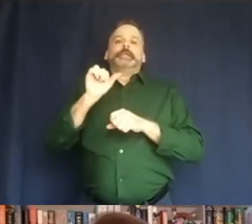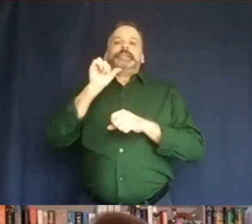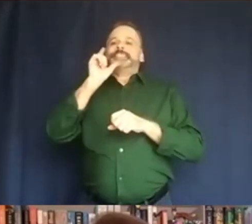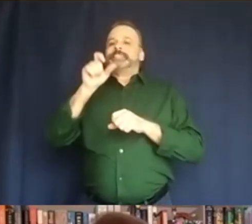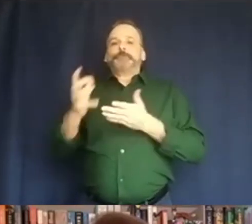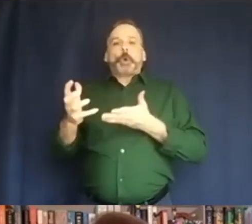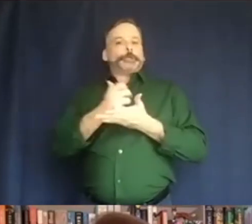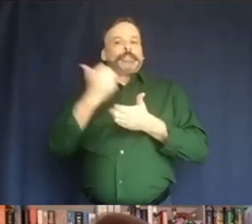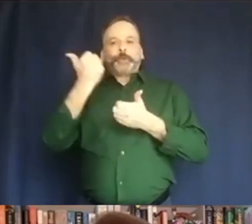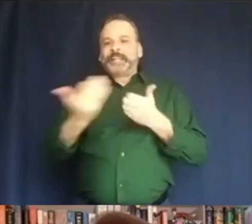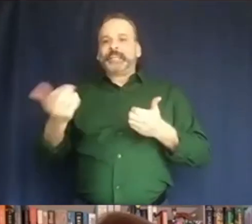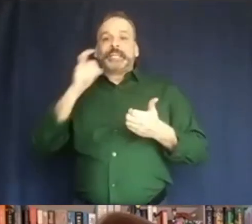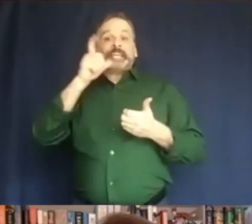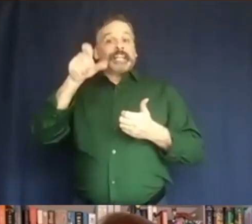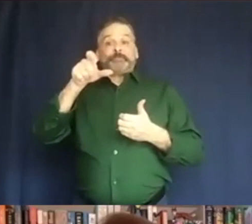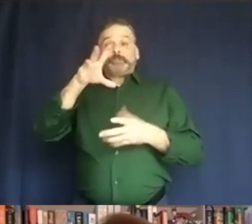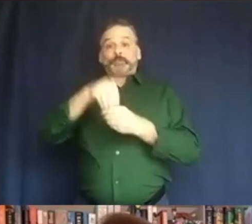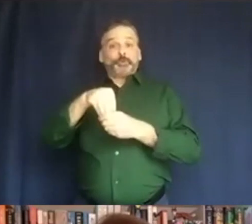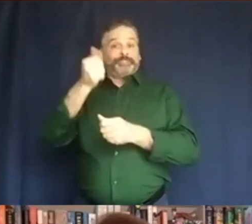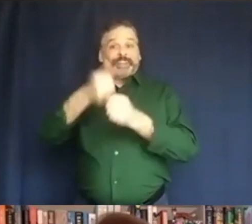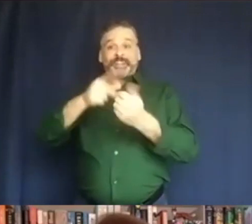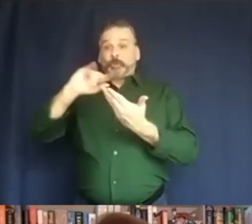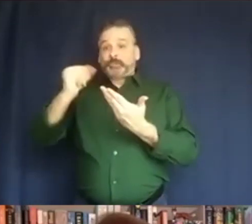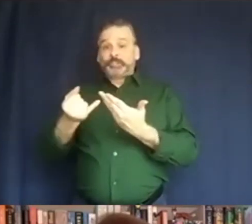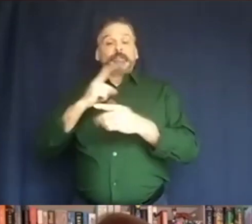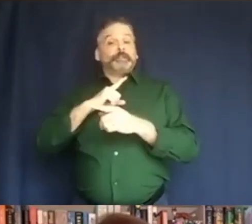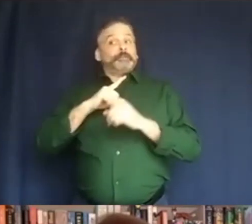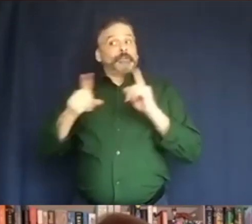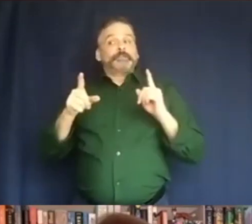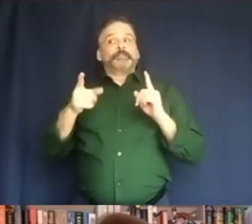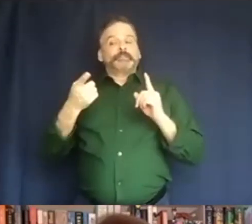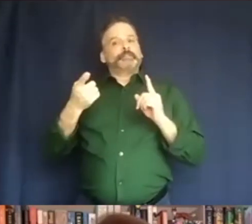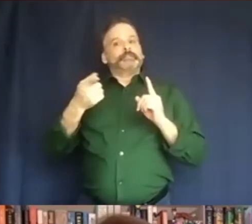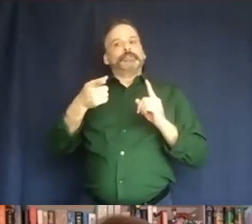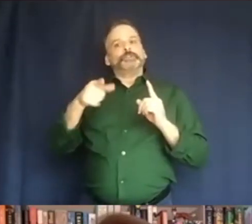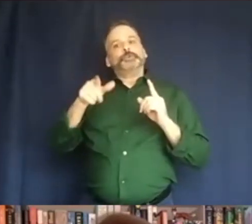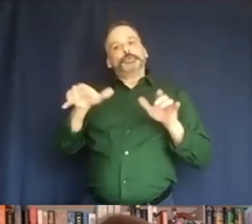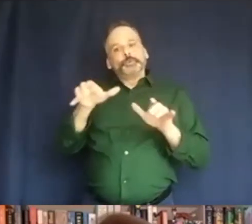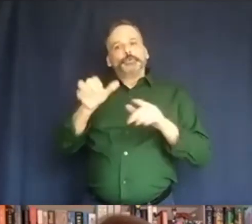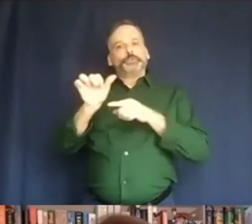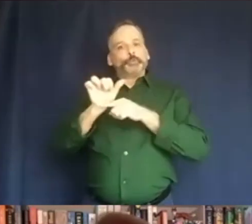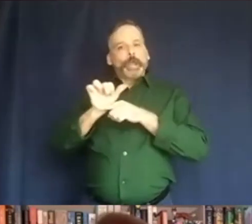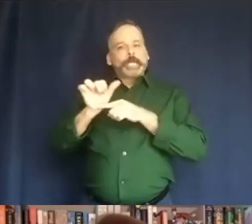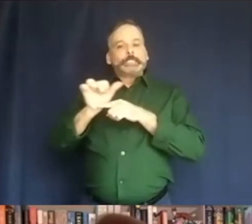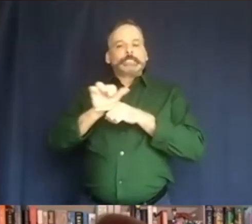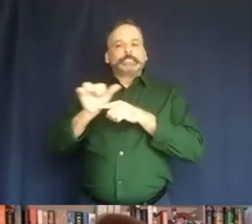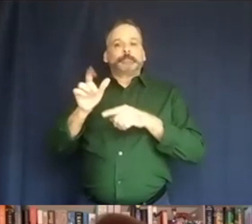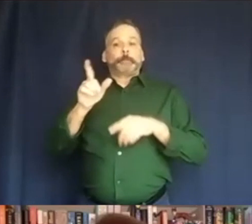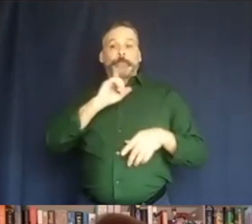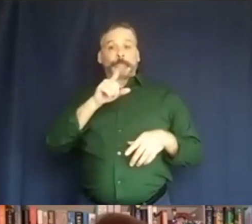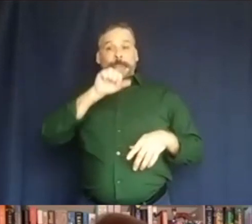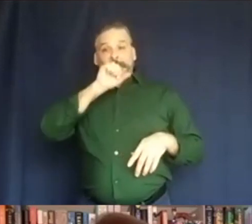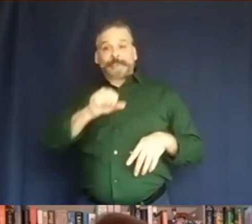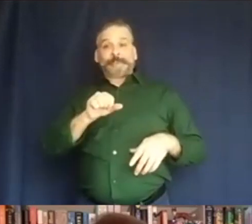anything. It doesn't have to end up being part of a project or anything like that. But it's something that you do and that you practice. And I really love that.